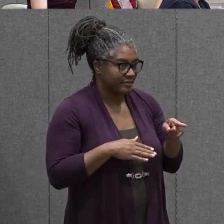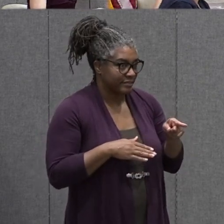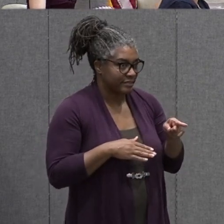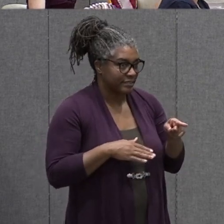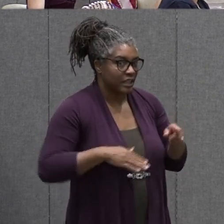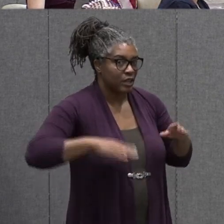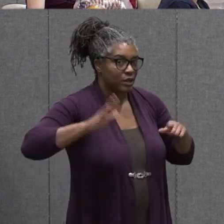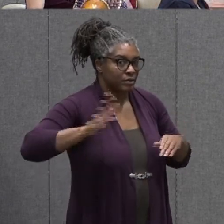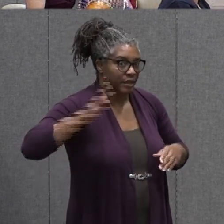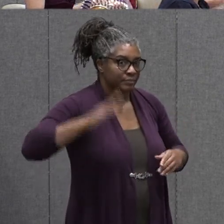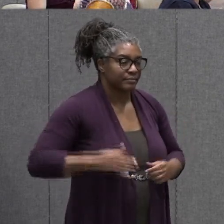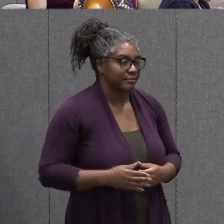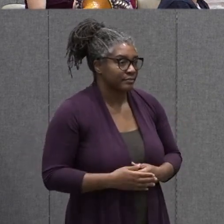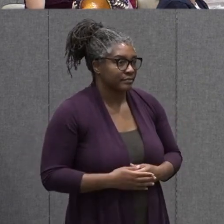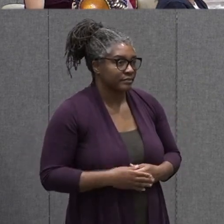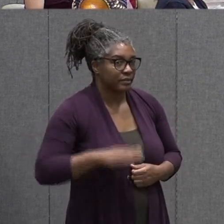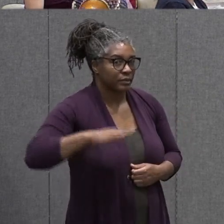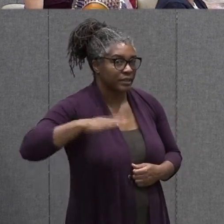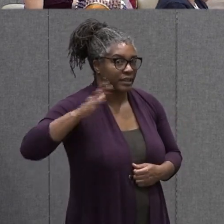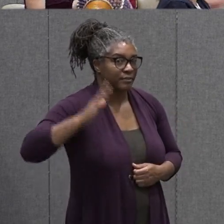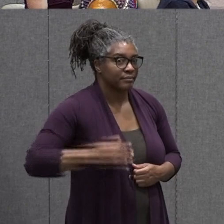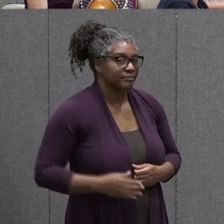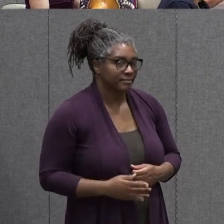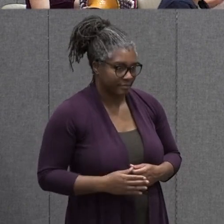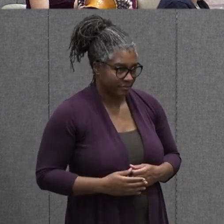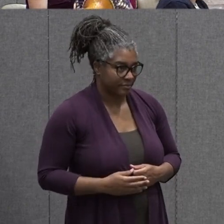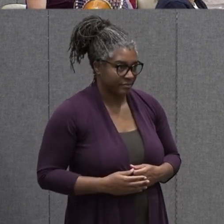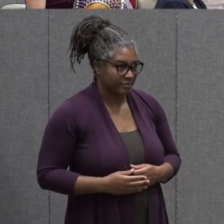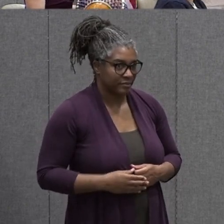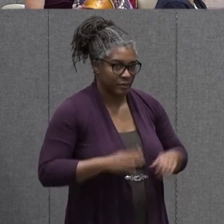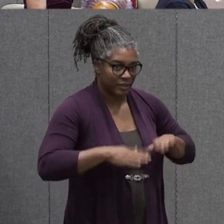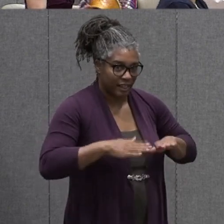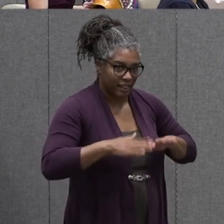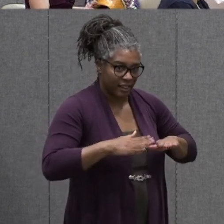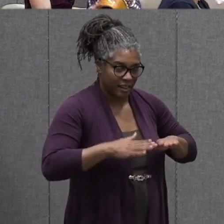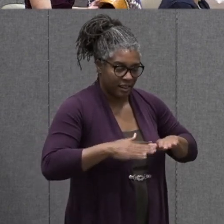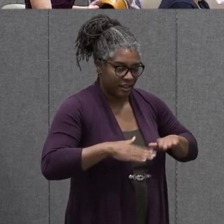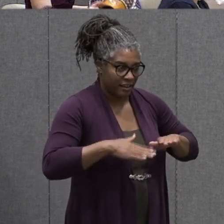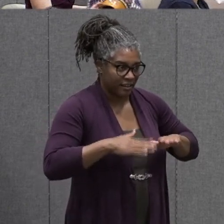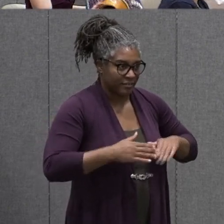Hit me one time. Hit me one time. Rumble.